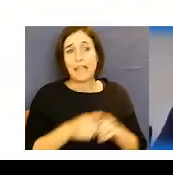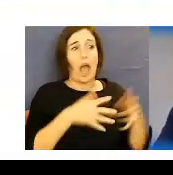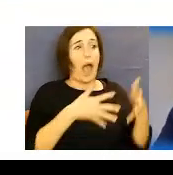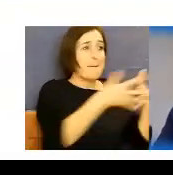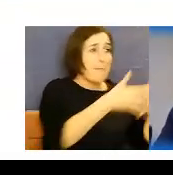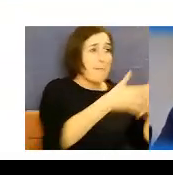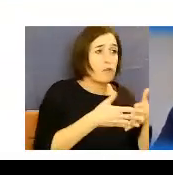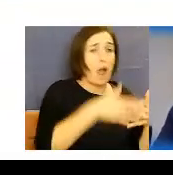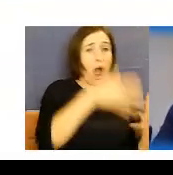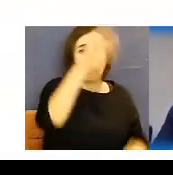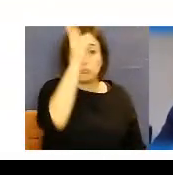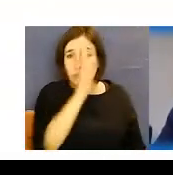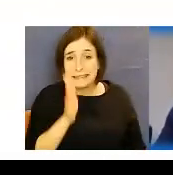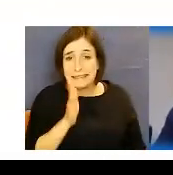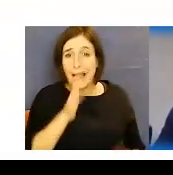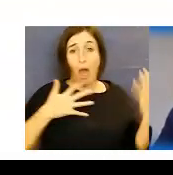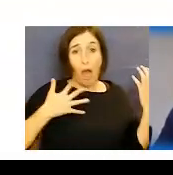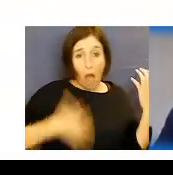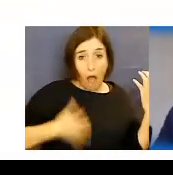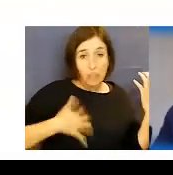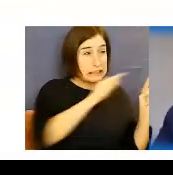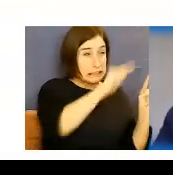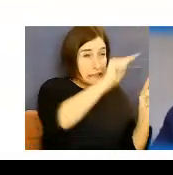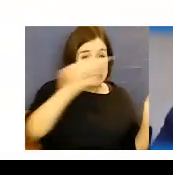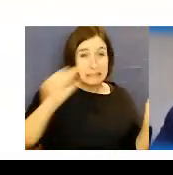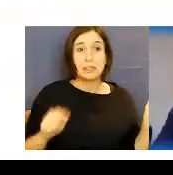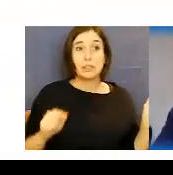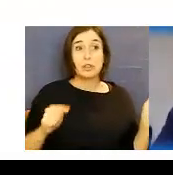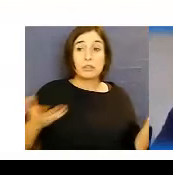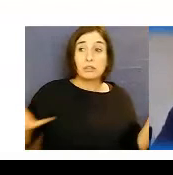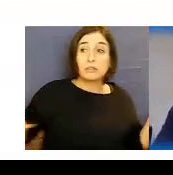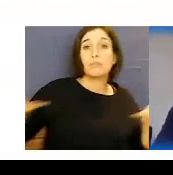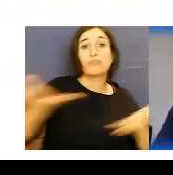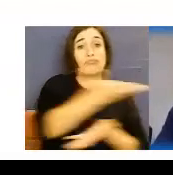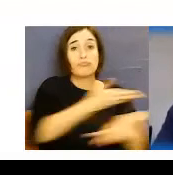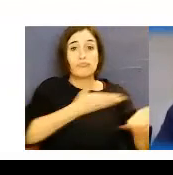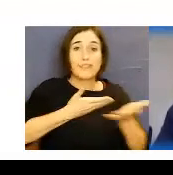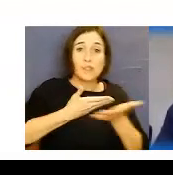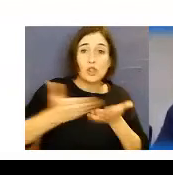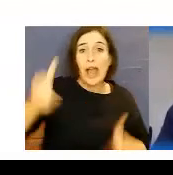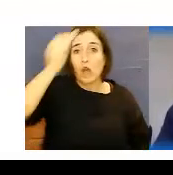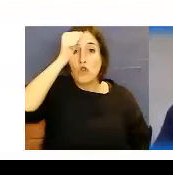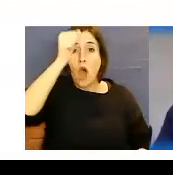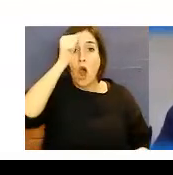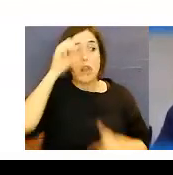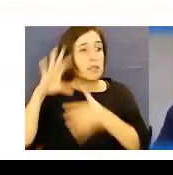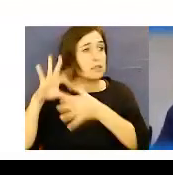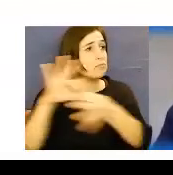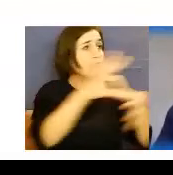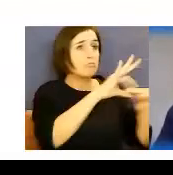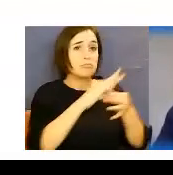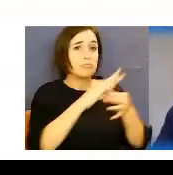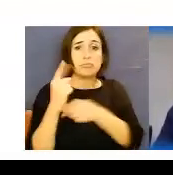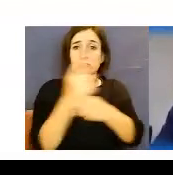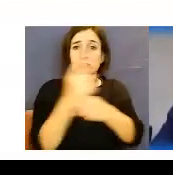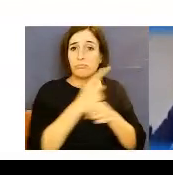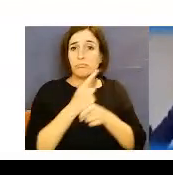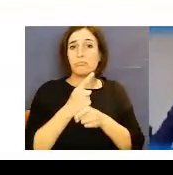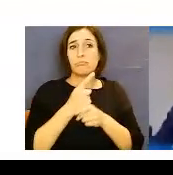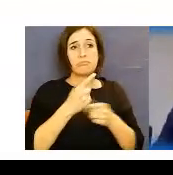you know, sharing knowledge, learning from each other, you know, in terms of tackling poverty, you know, engaging in sports, and all of it done through